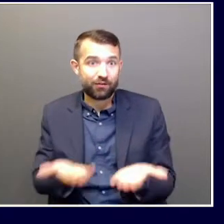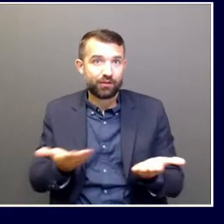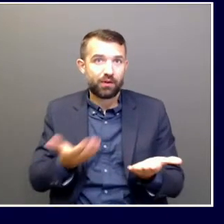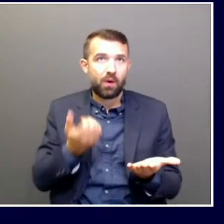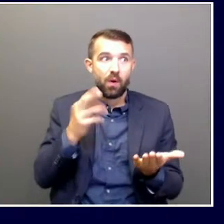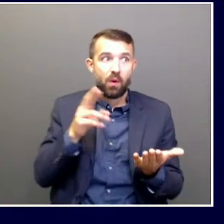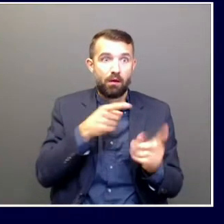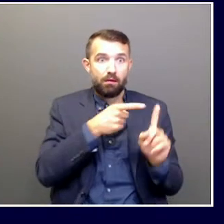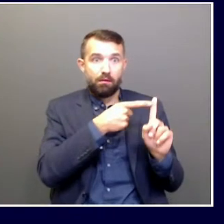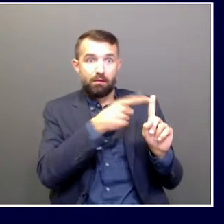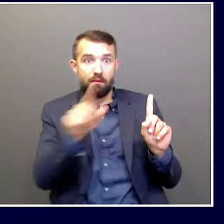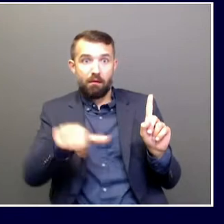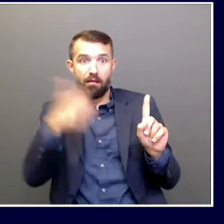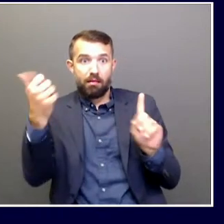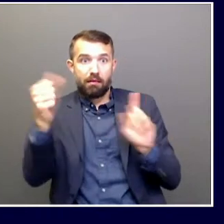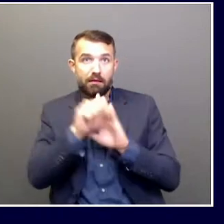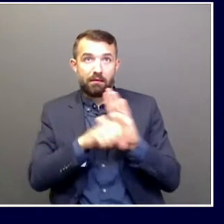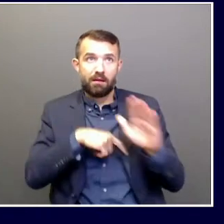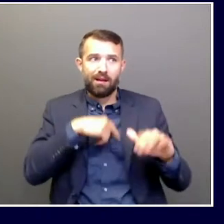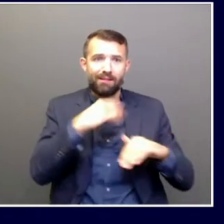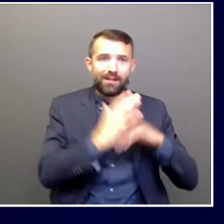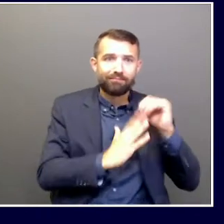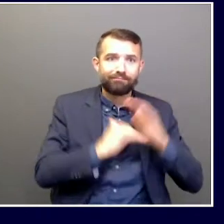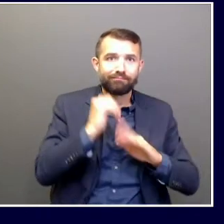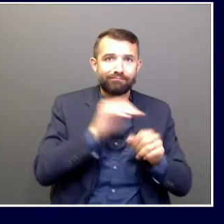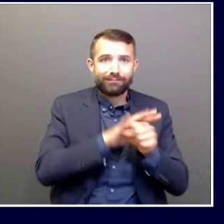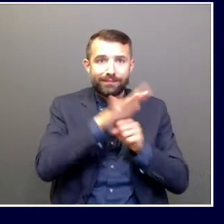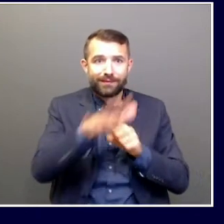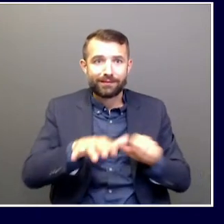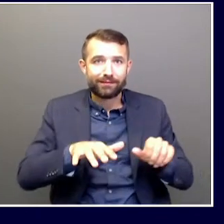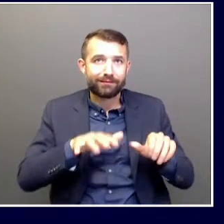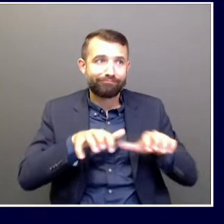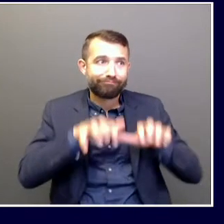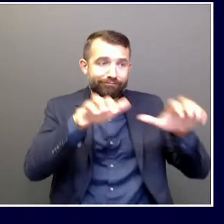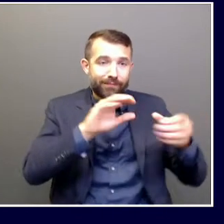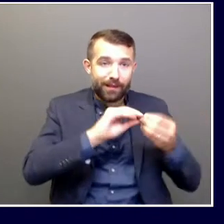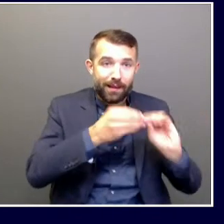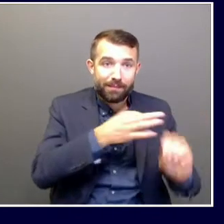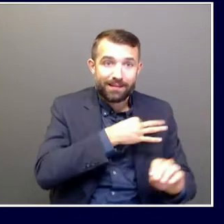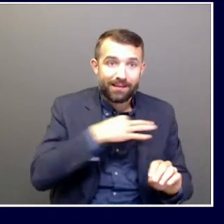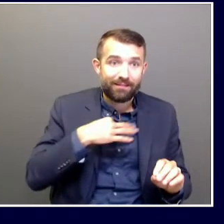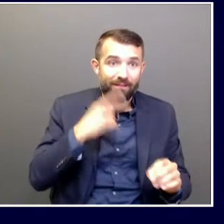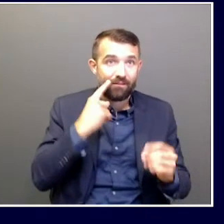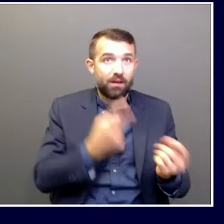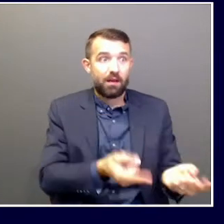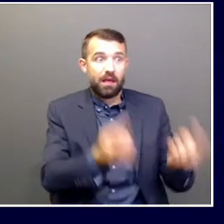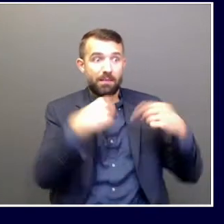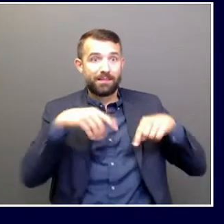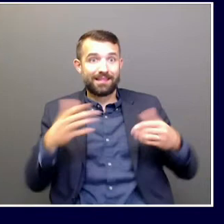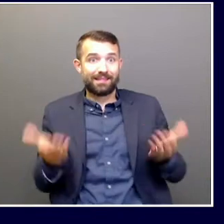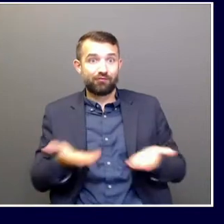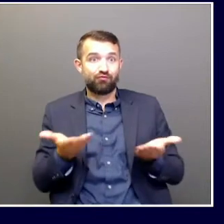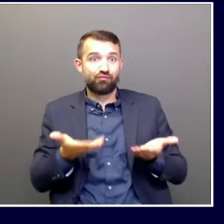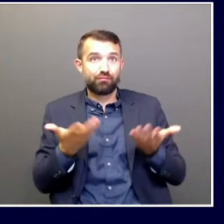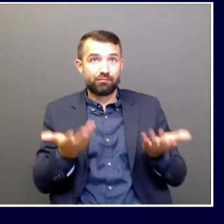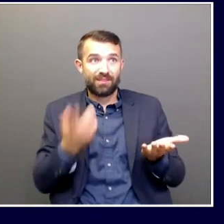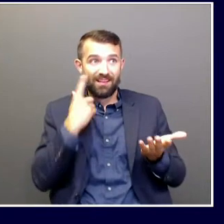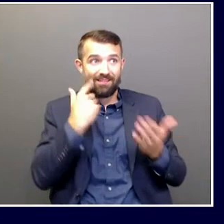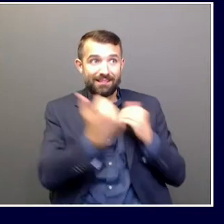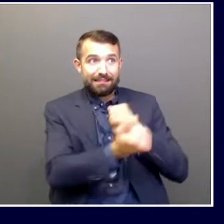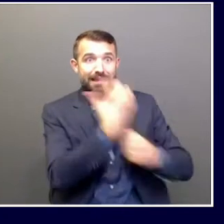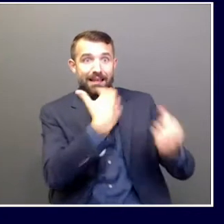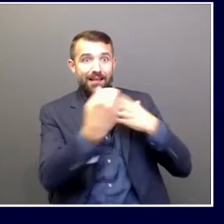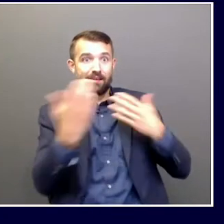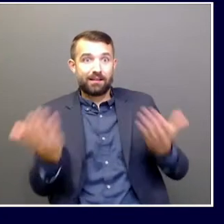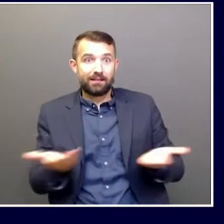out, things of that nature. Well, as I started to say earlier, it's a national